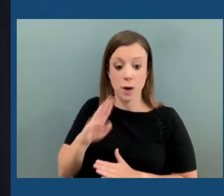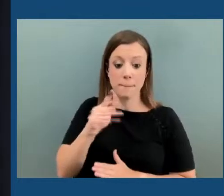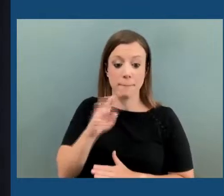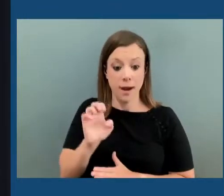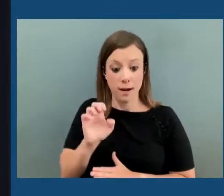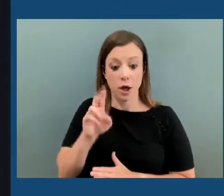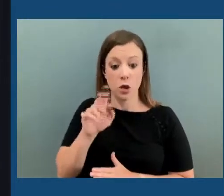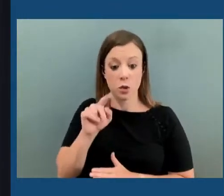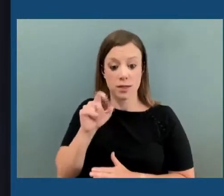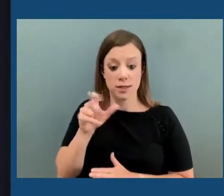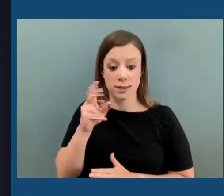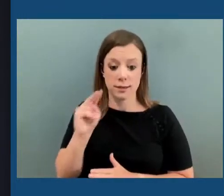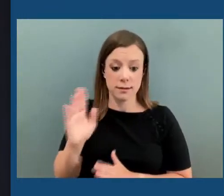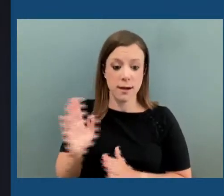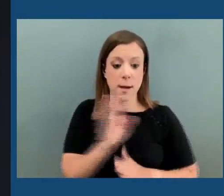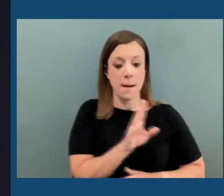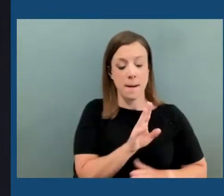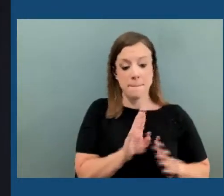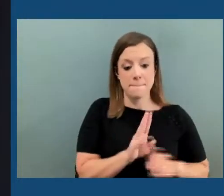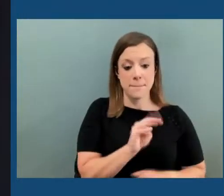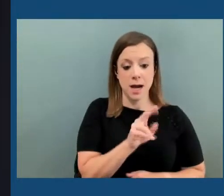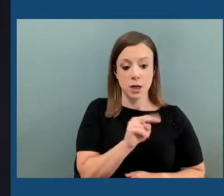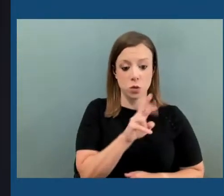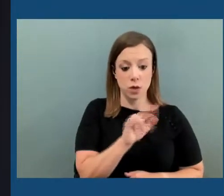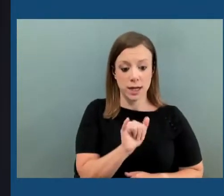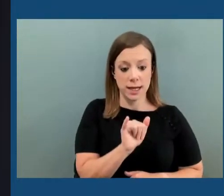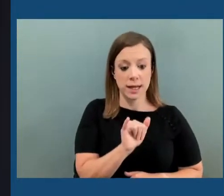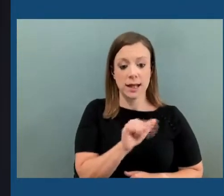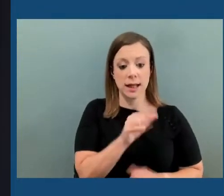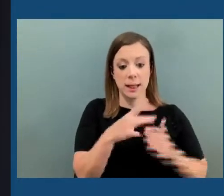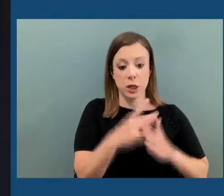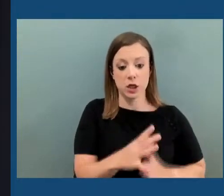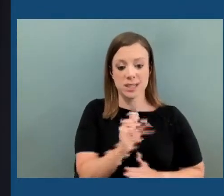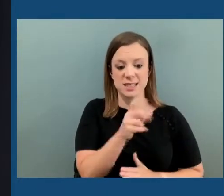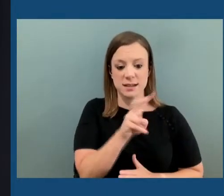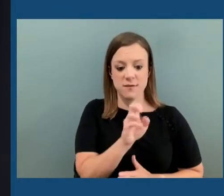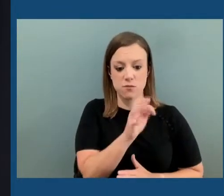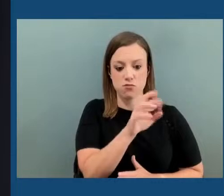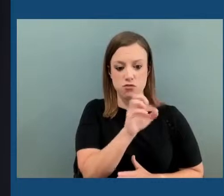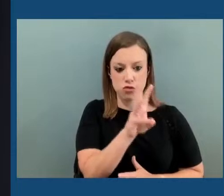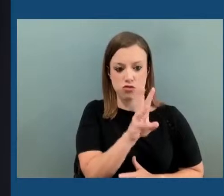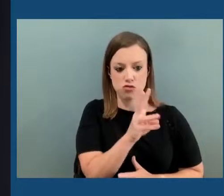county legislature. Let's give them a round of applause as well. None of this is possible